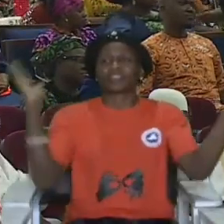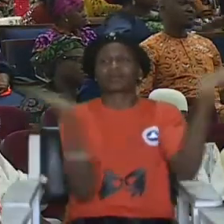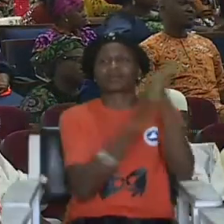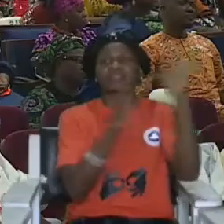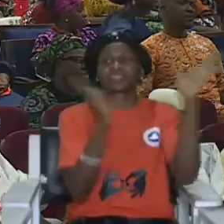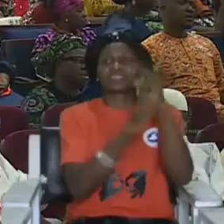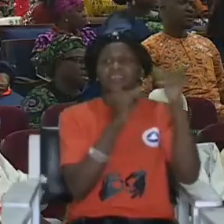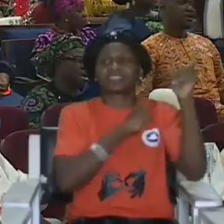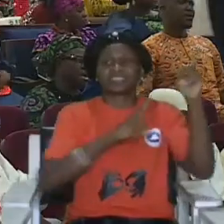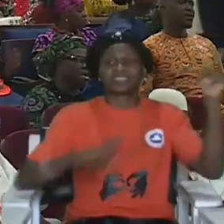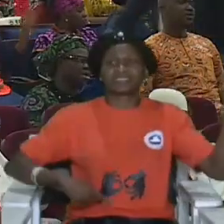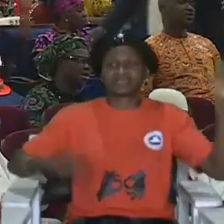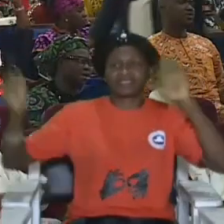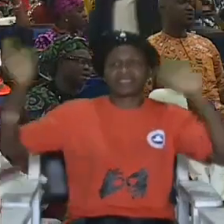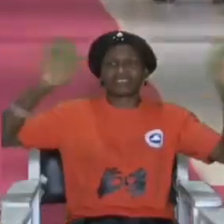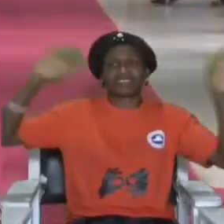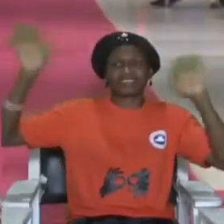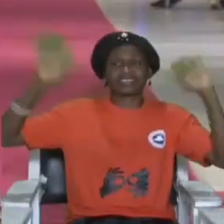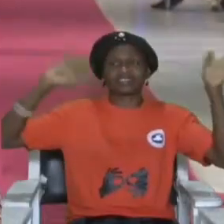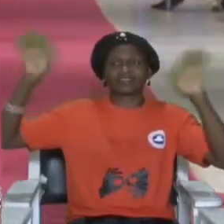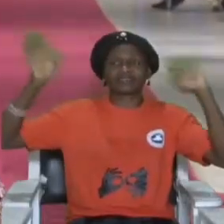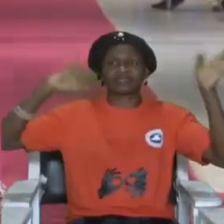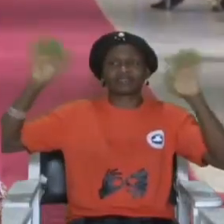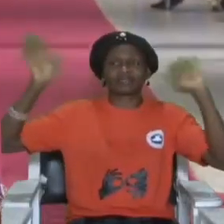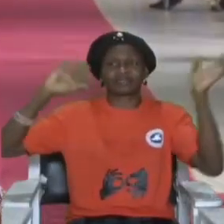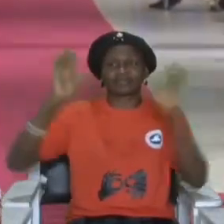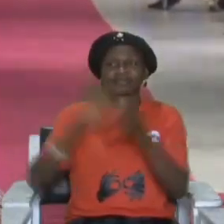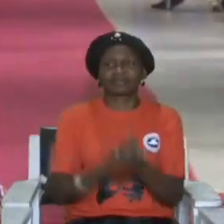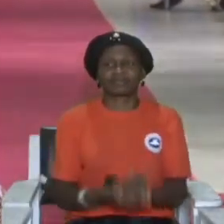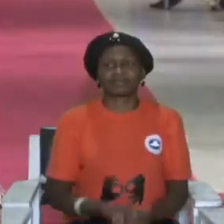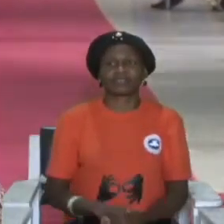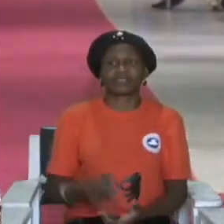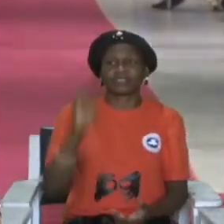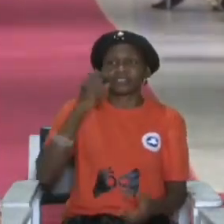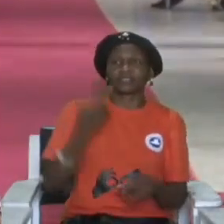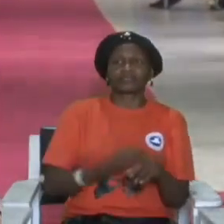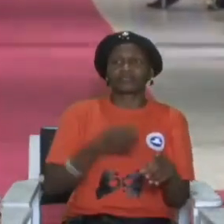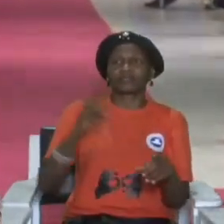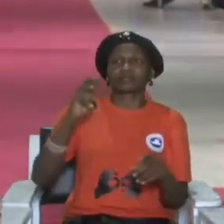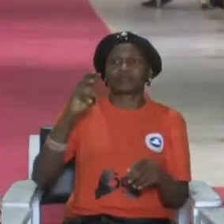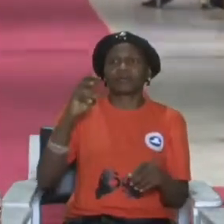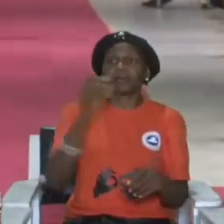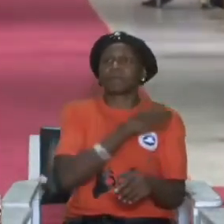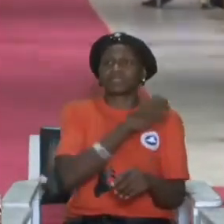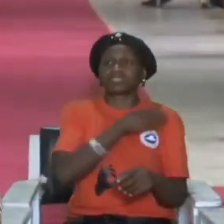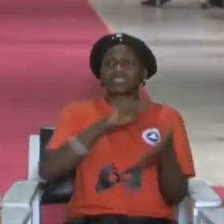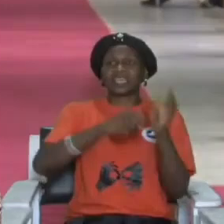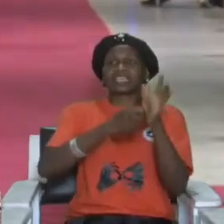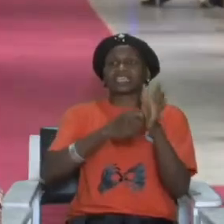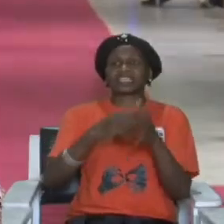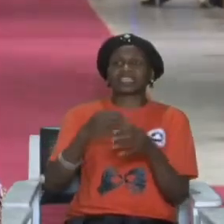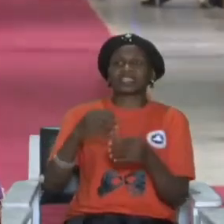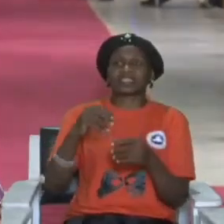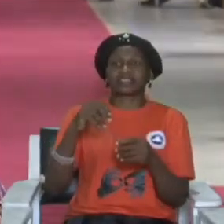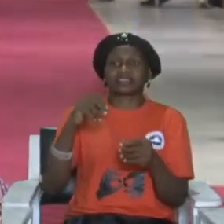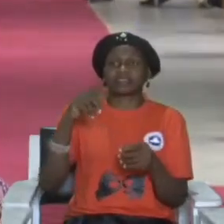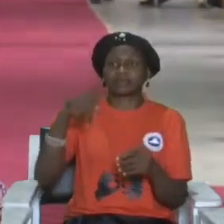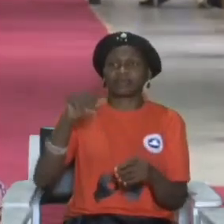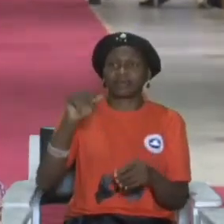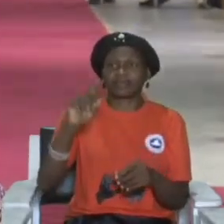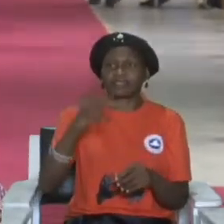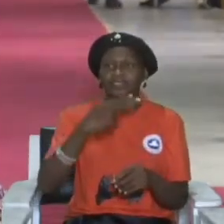Praise the Lord. I'm from Master Key Parish, under